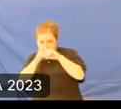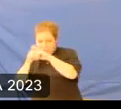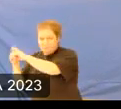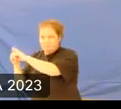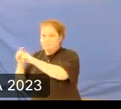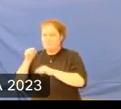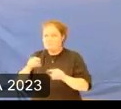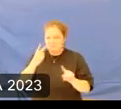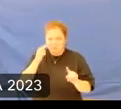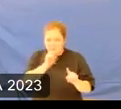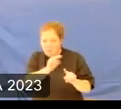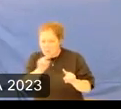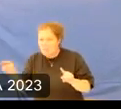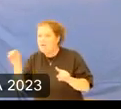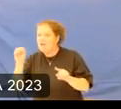called steganography.